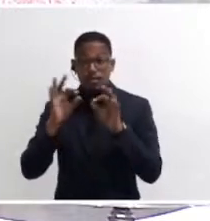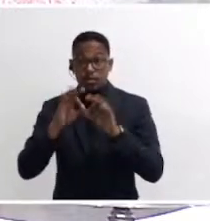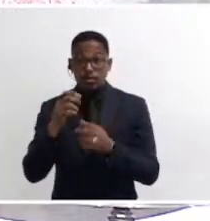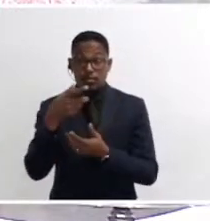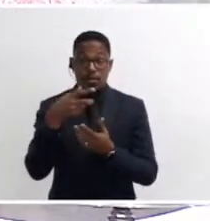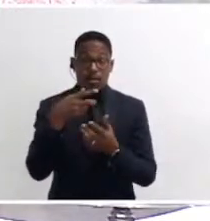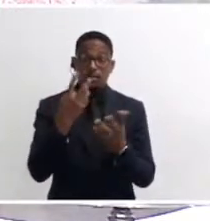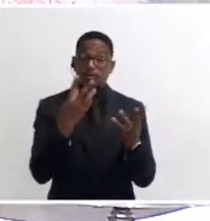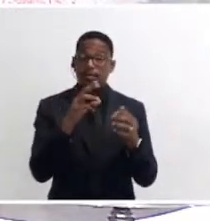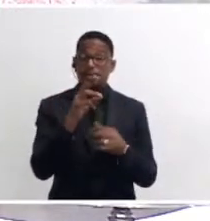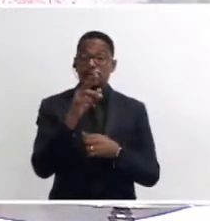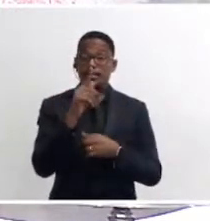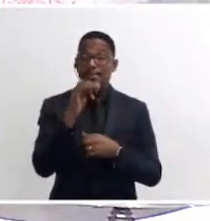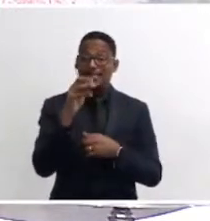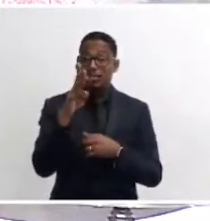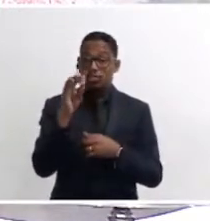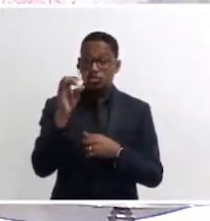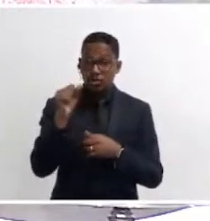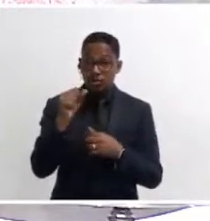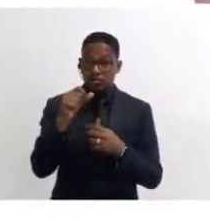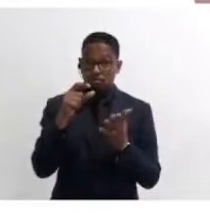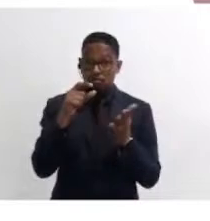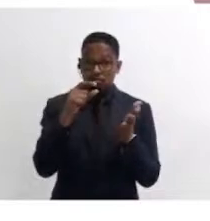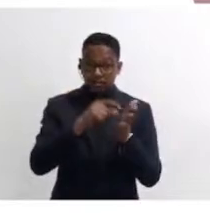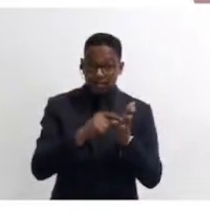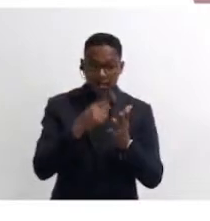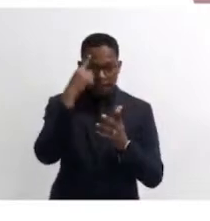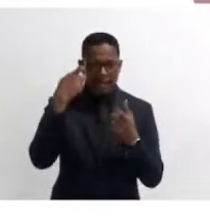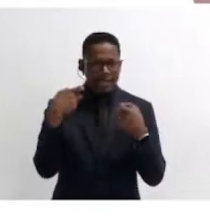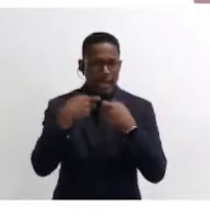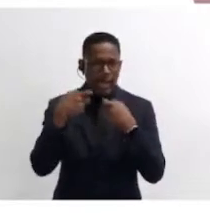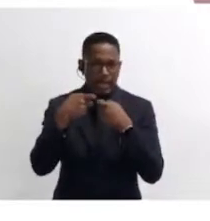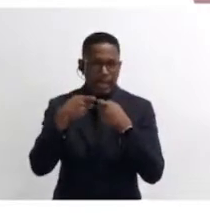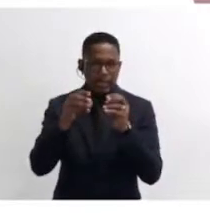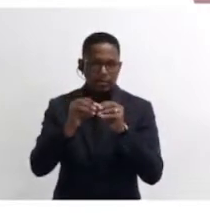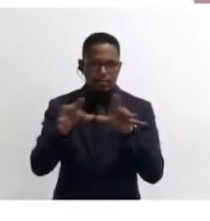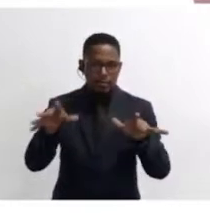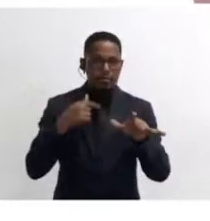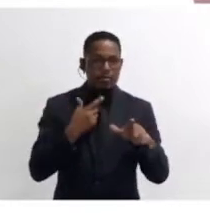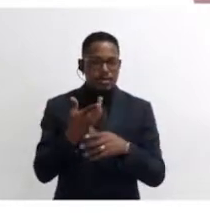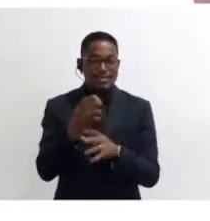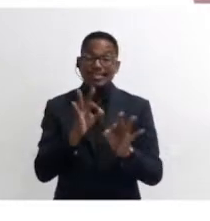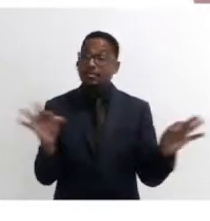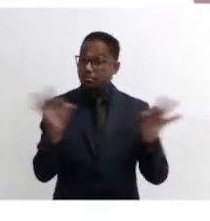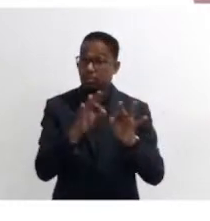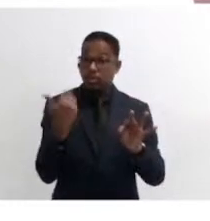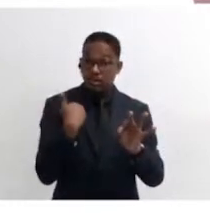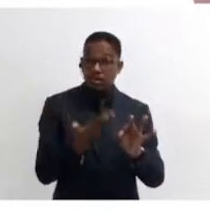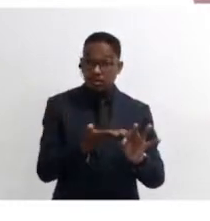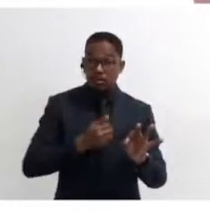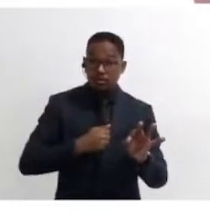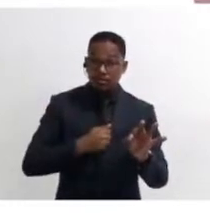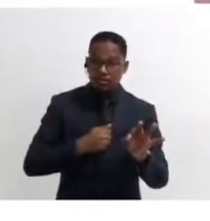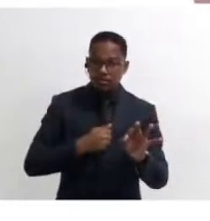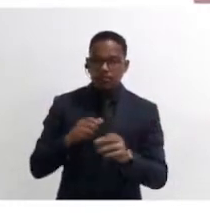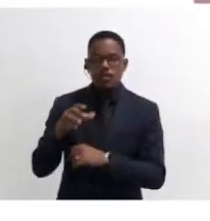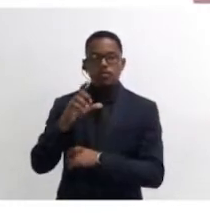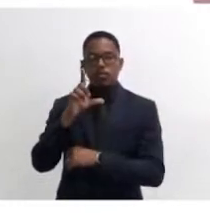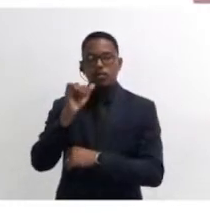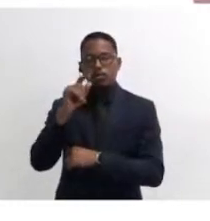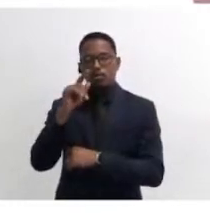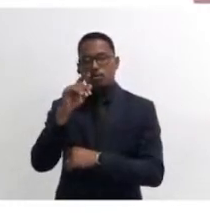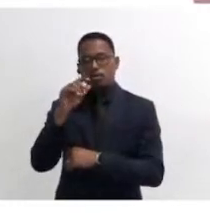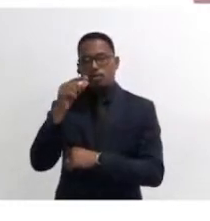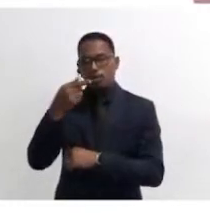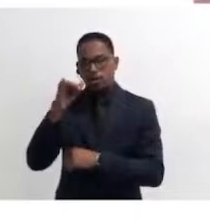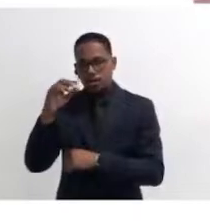of fundamental switches in the chip that form logic or other circuits. And